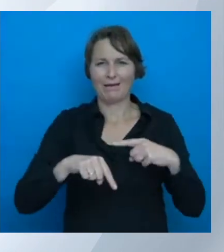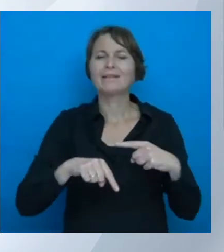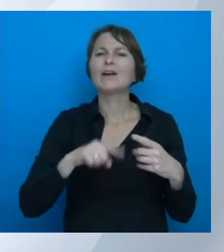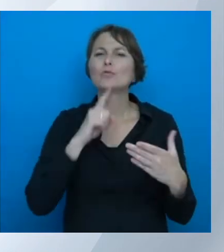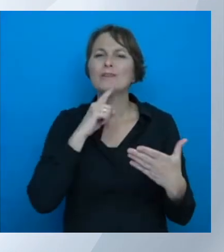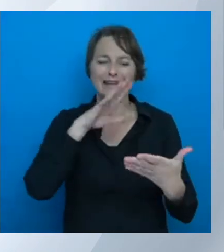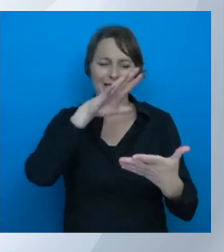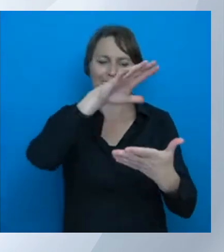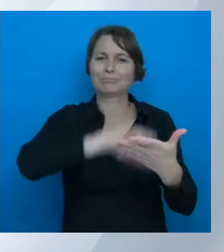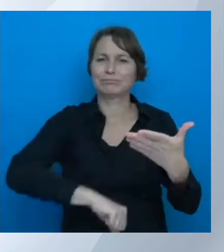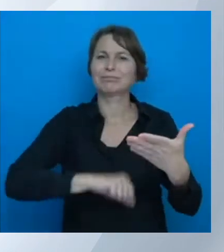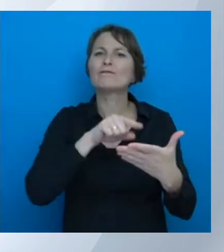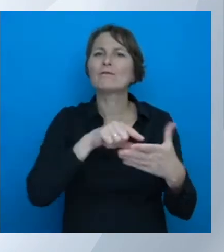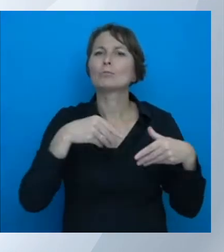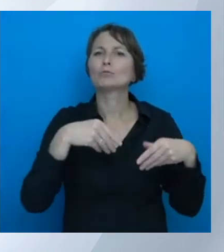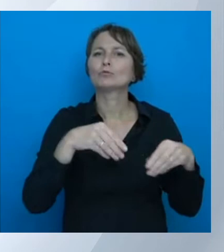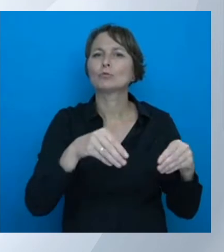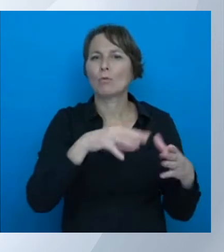store.